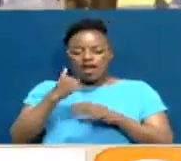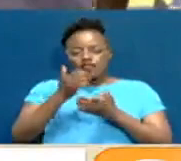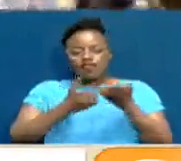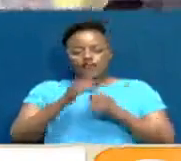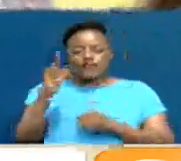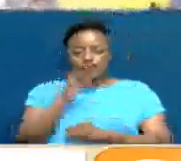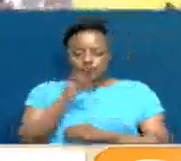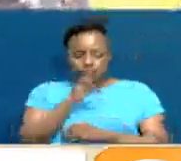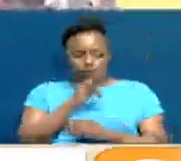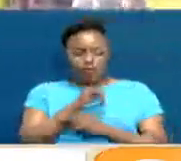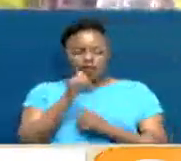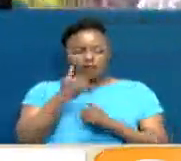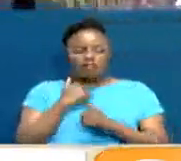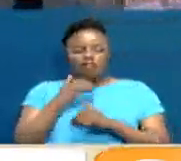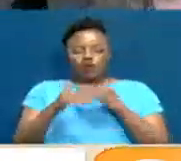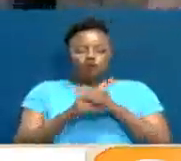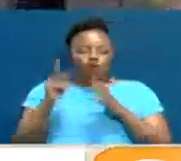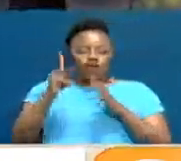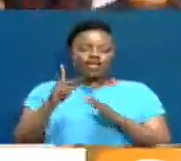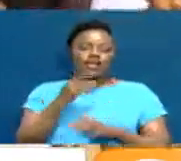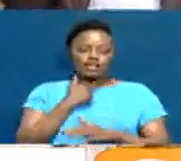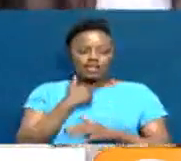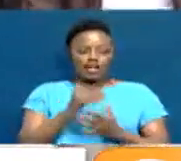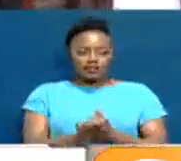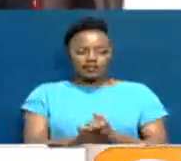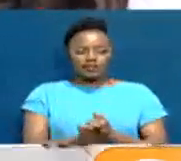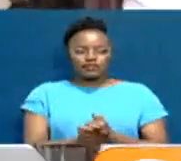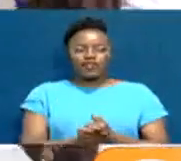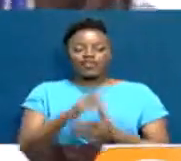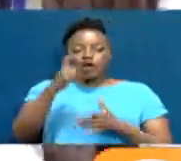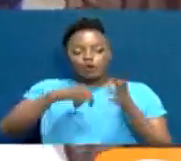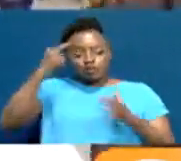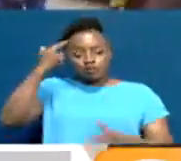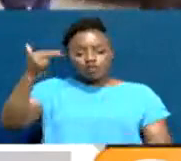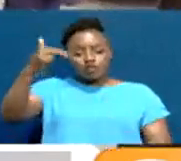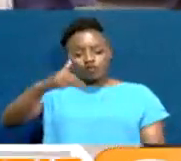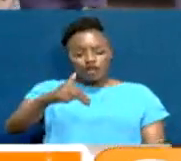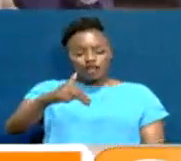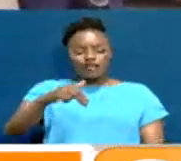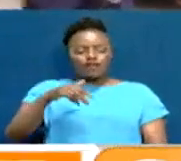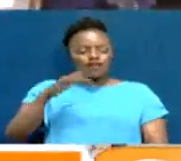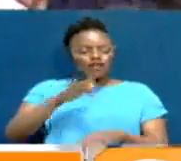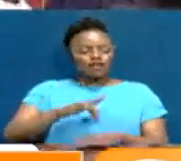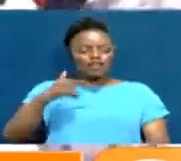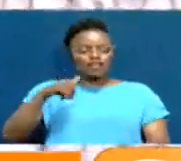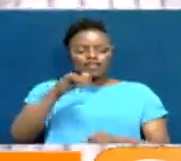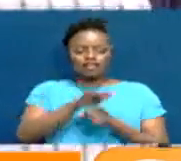economic times bearing down on every Kenyan. Hii bei ya mafuta imetufinya sana.